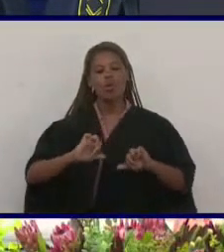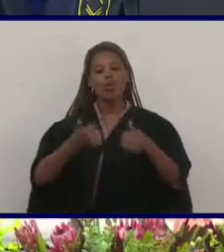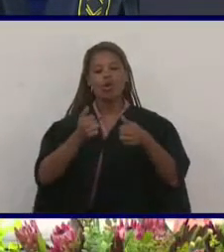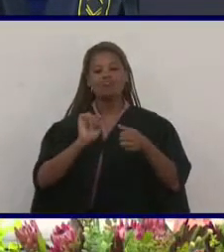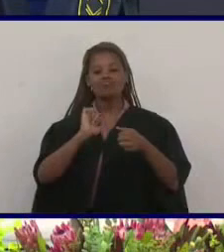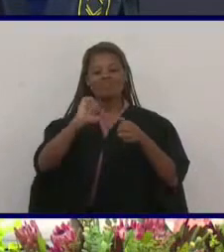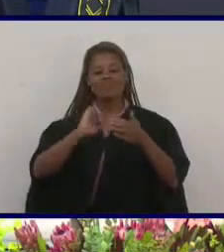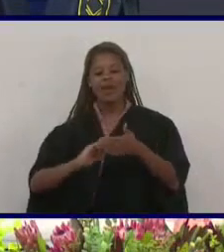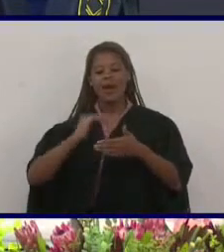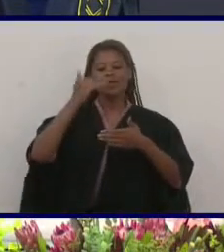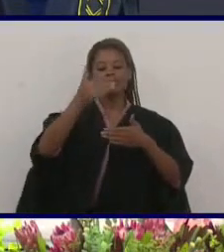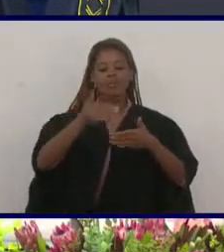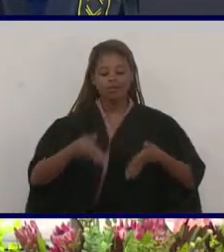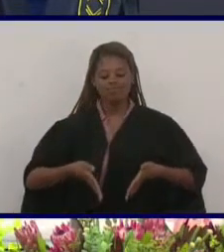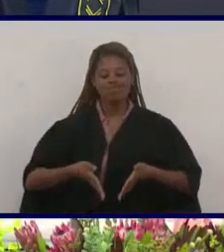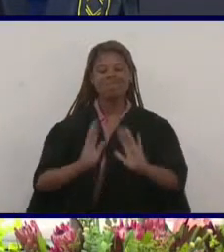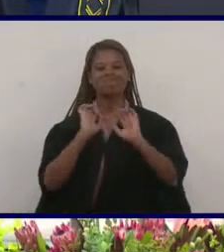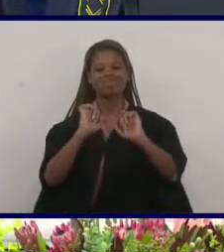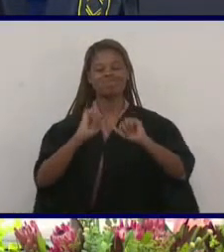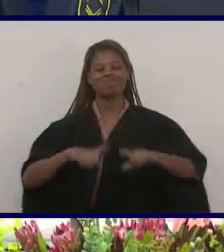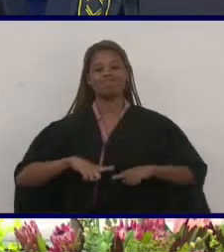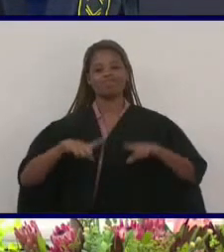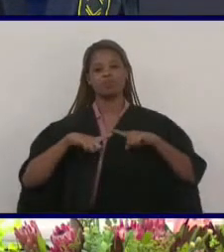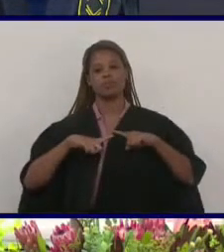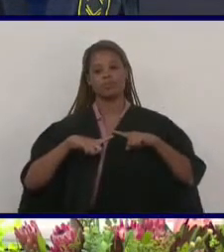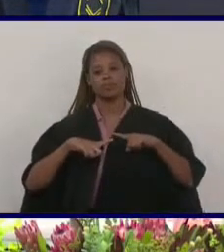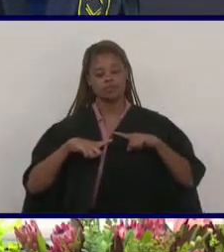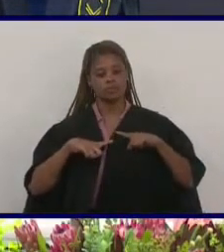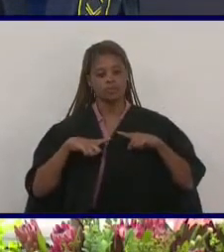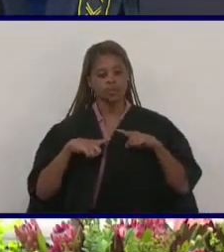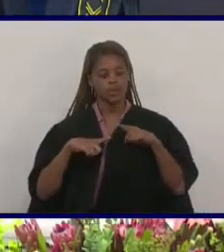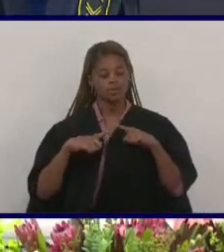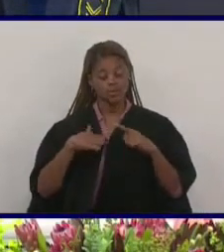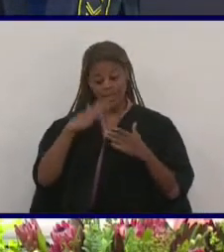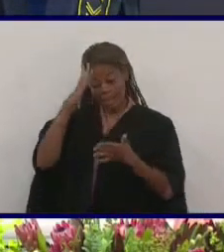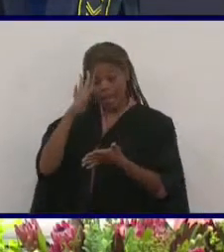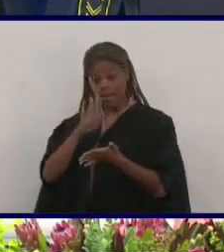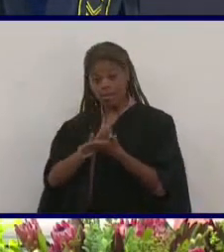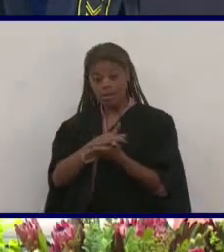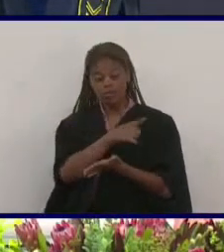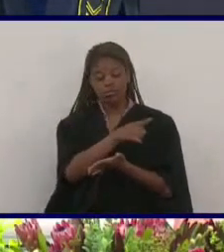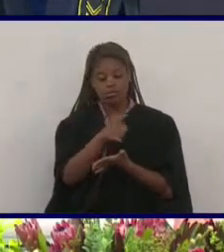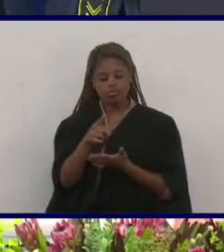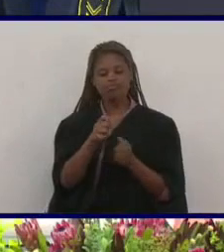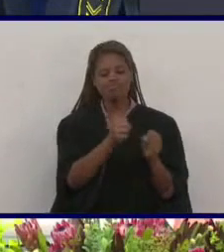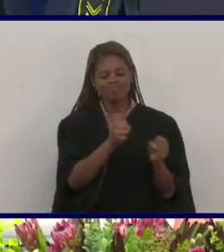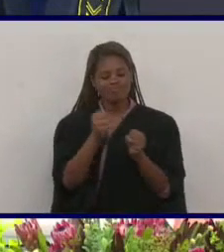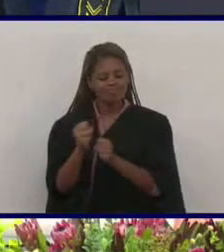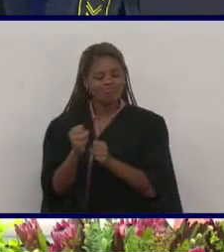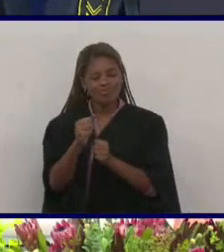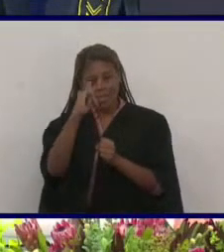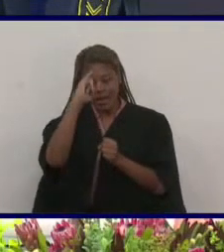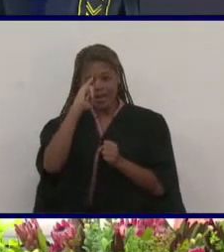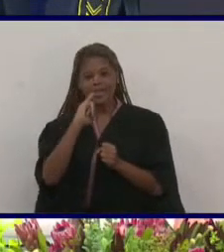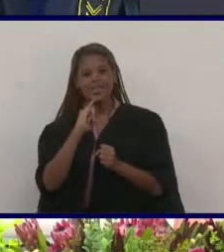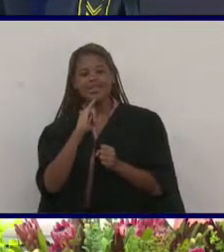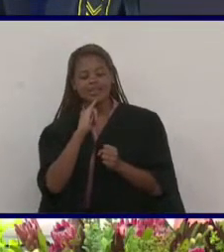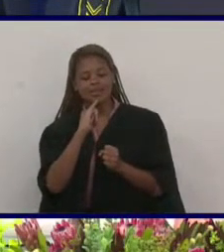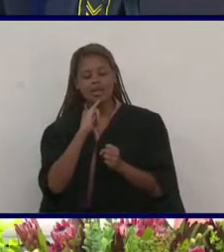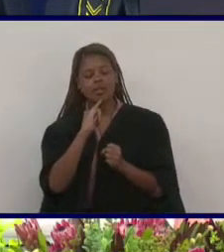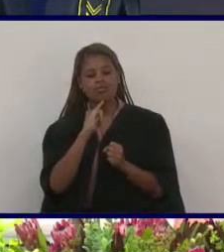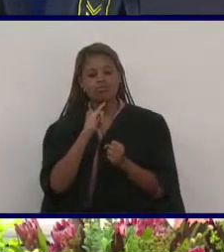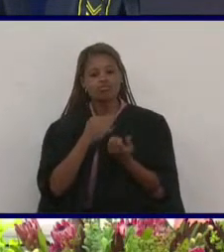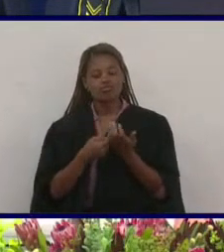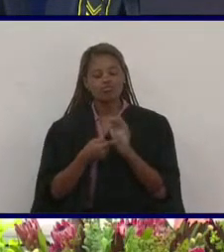next phase of your life path takes you. I trust that you will retain an identity that clearly defines